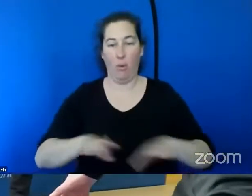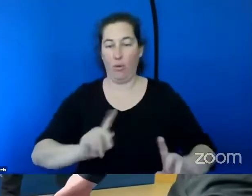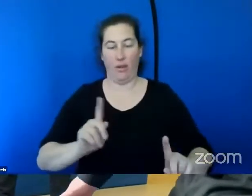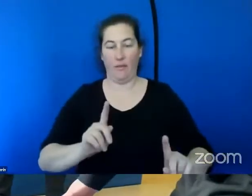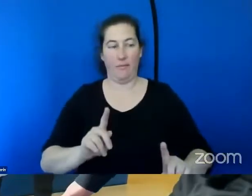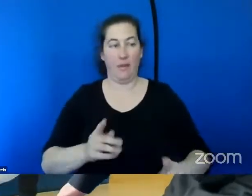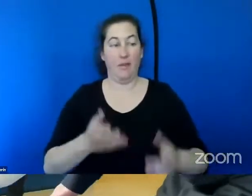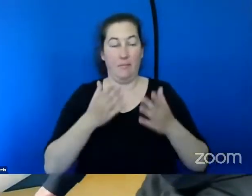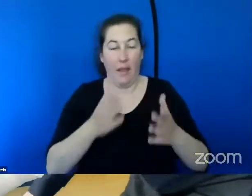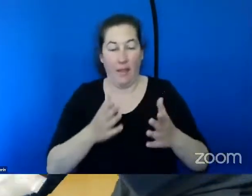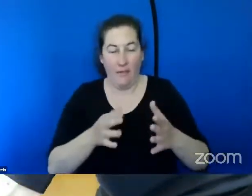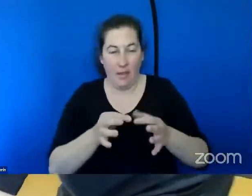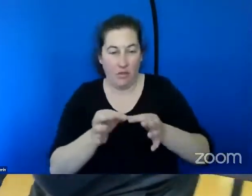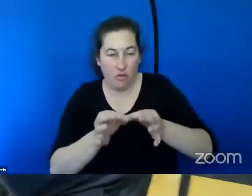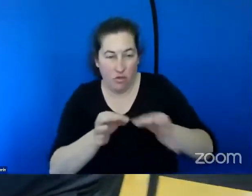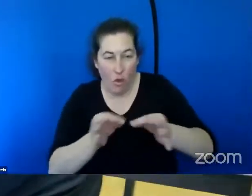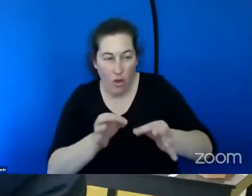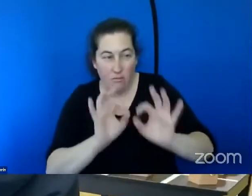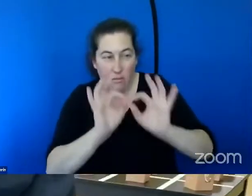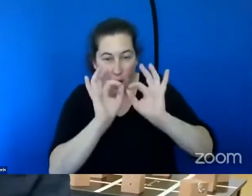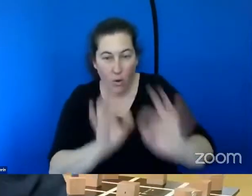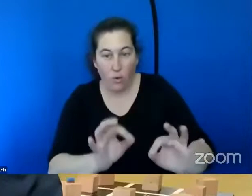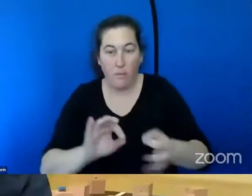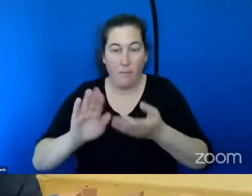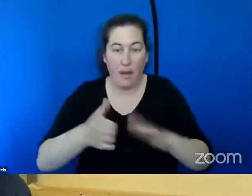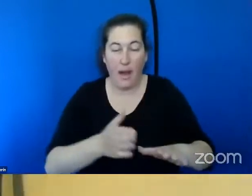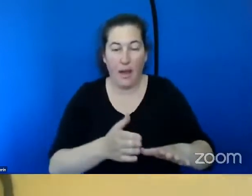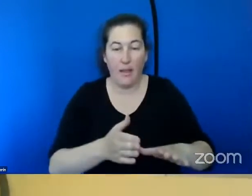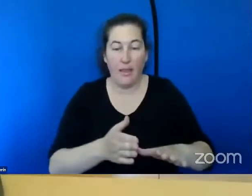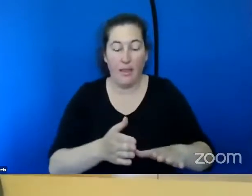key, and the credit card.